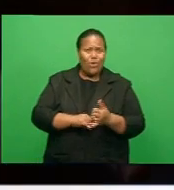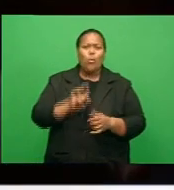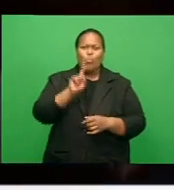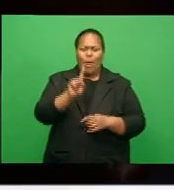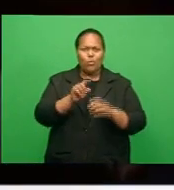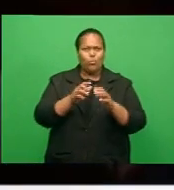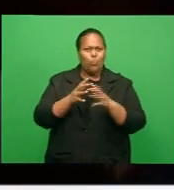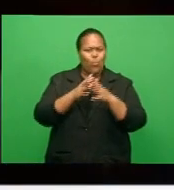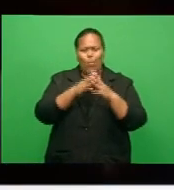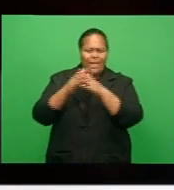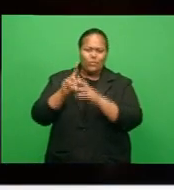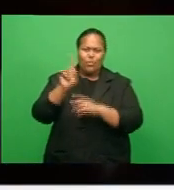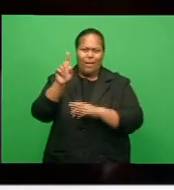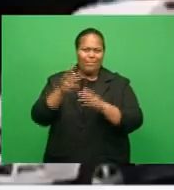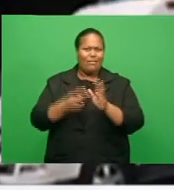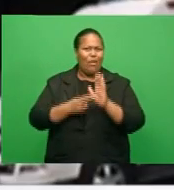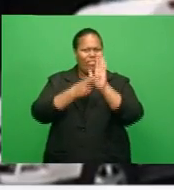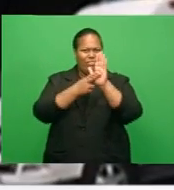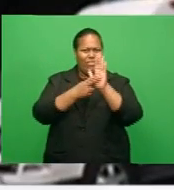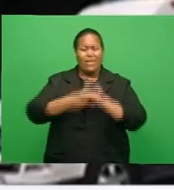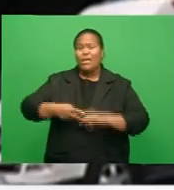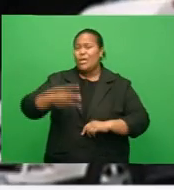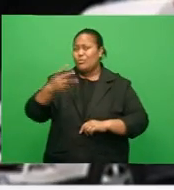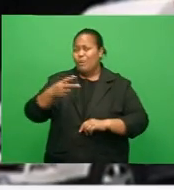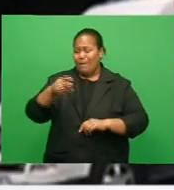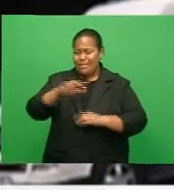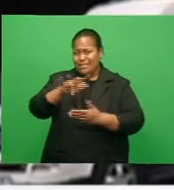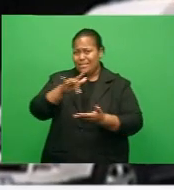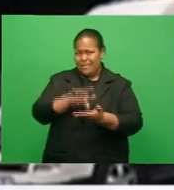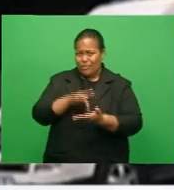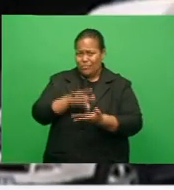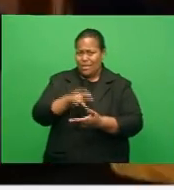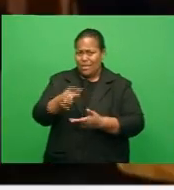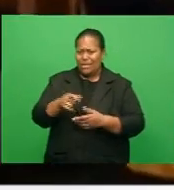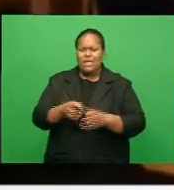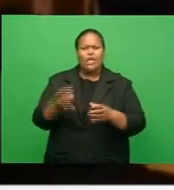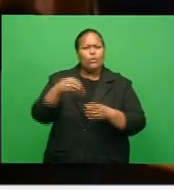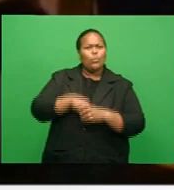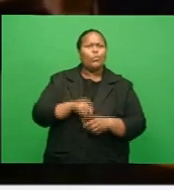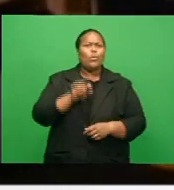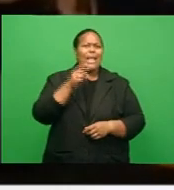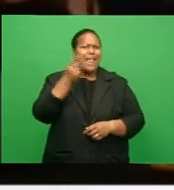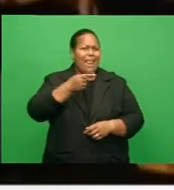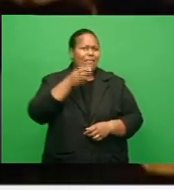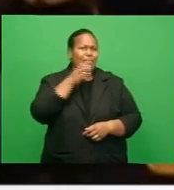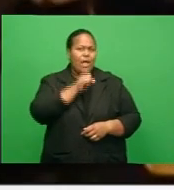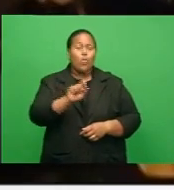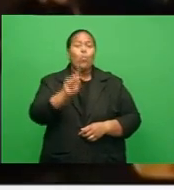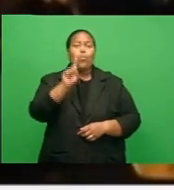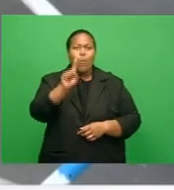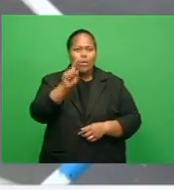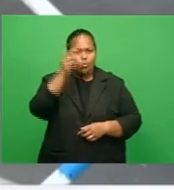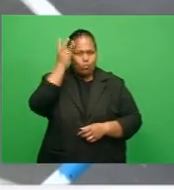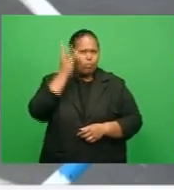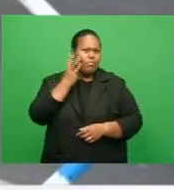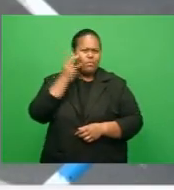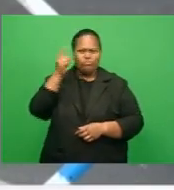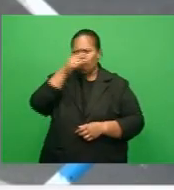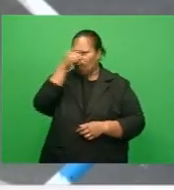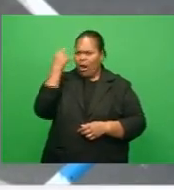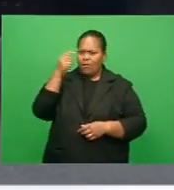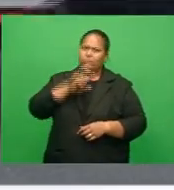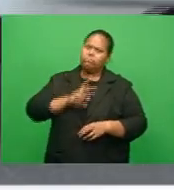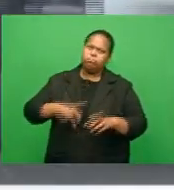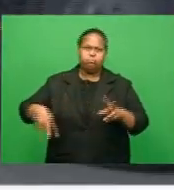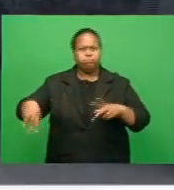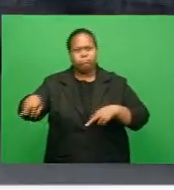North. The 12 arrests recorded in the Central Division involved 11 men and a woman who were all drunk and moving around the city area.